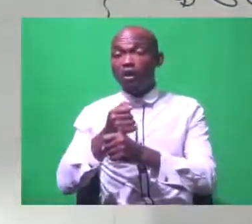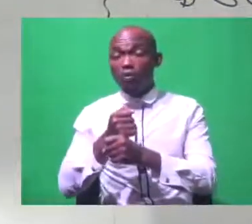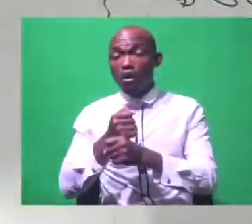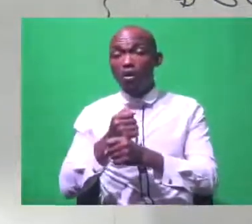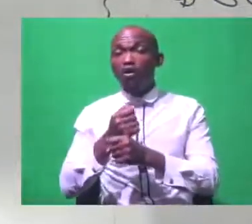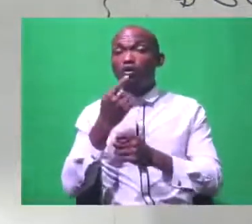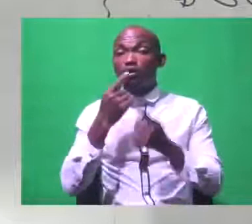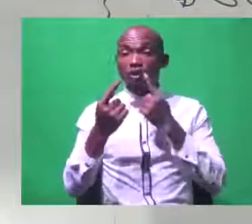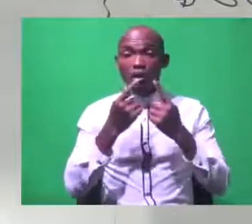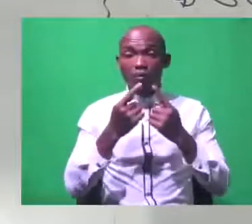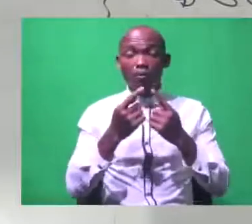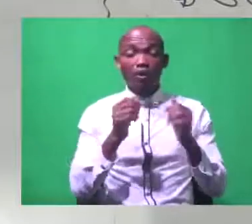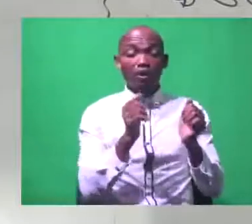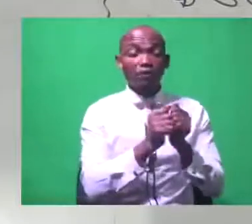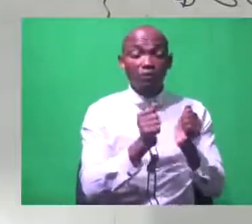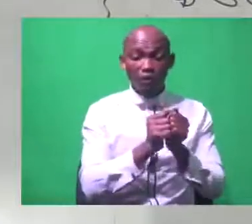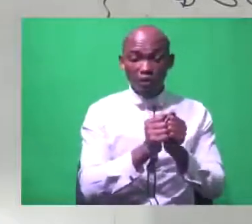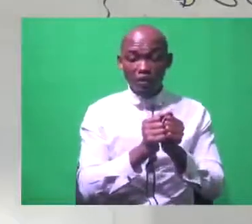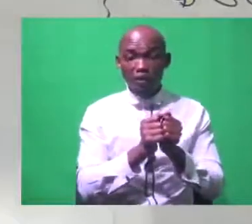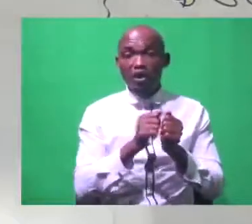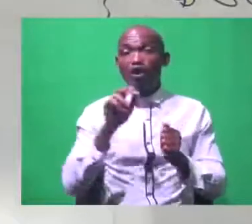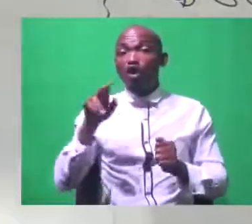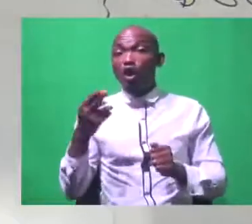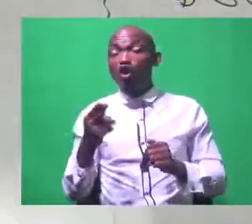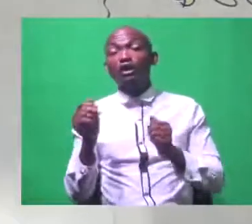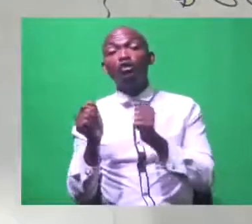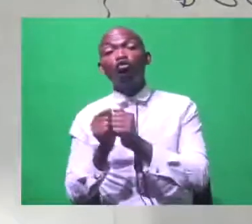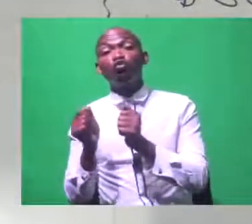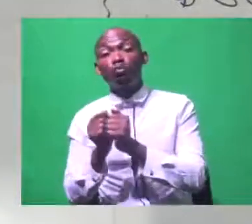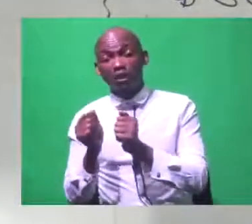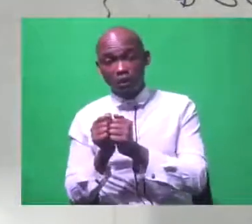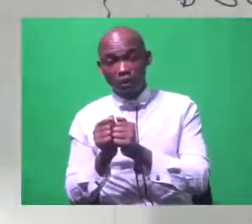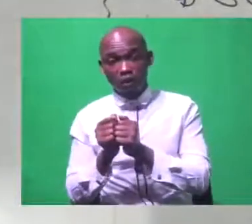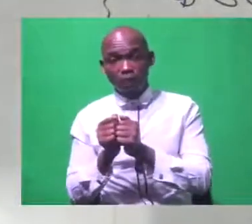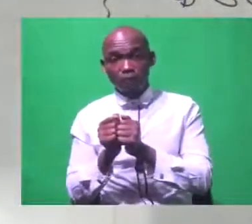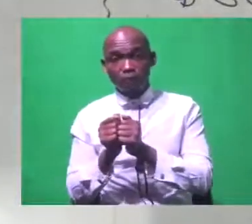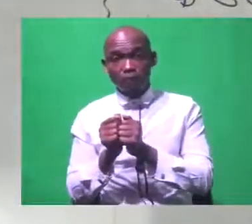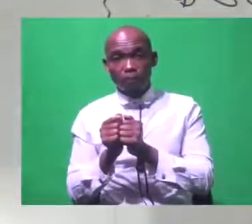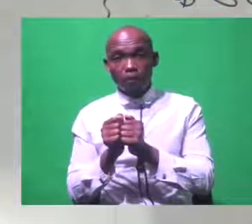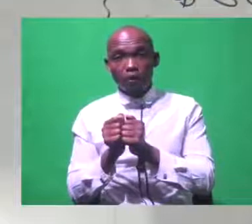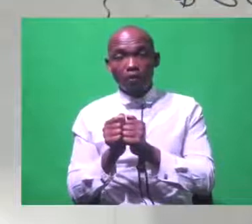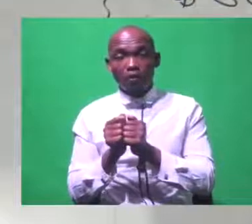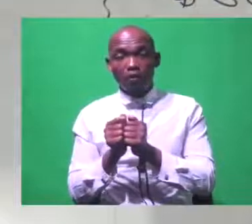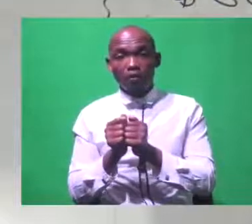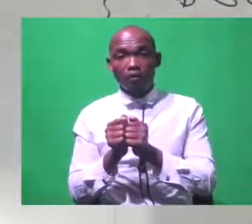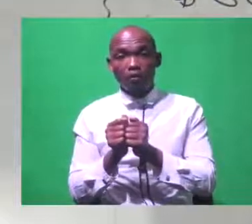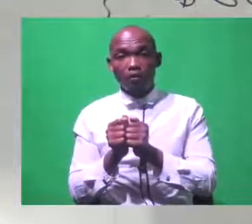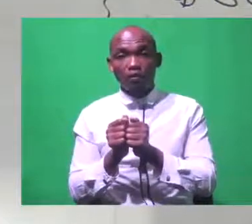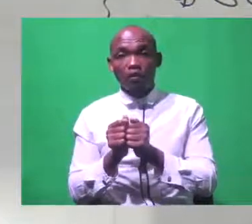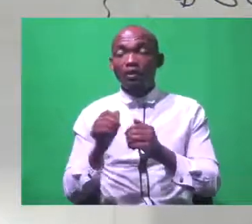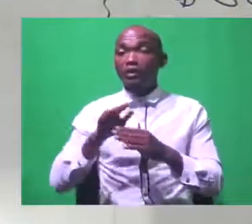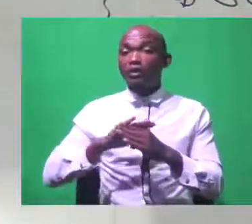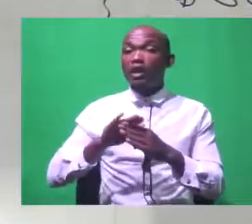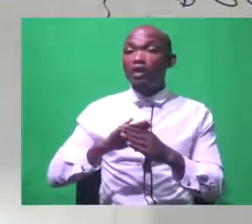like tools and instruments. We are talking about the things and instruments that